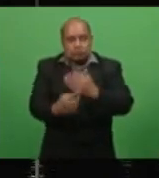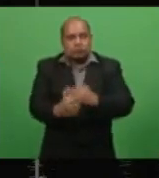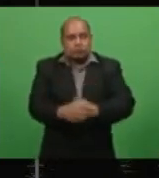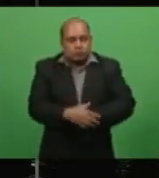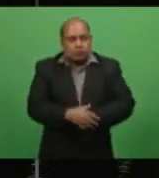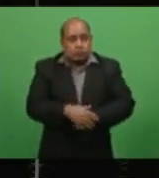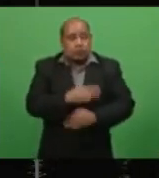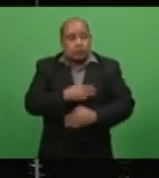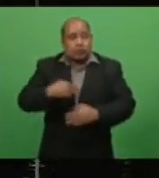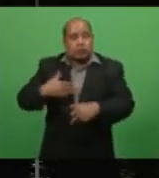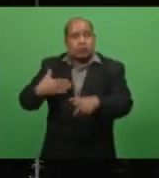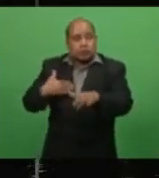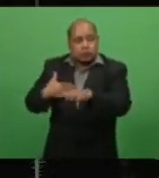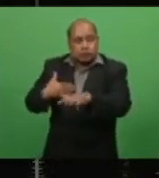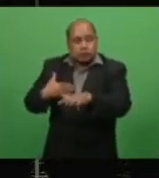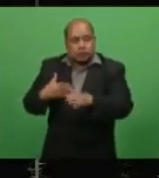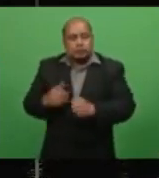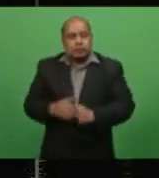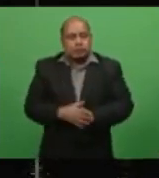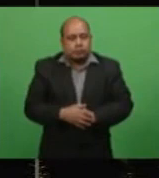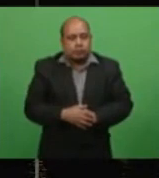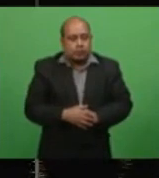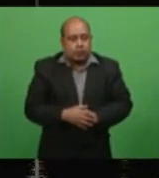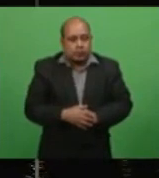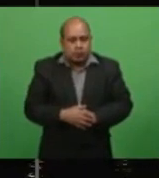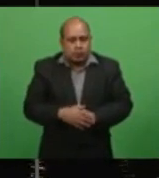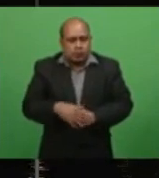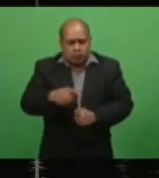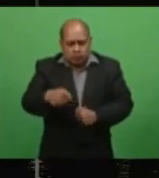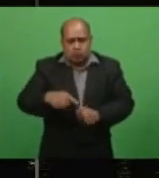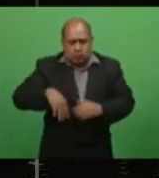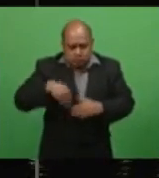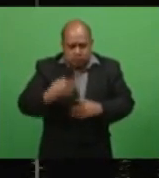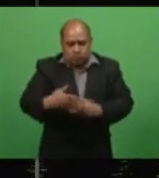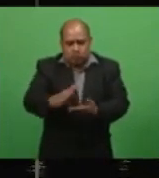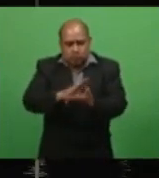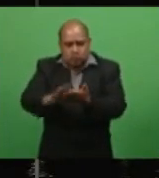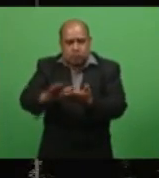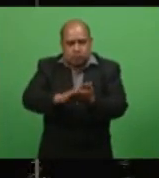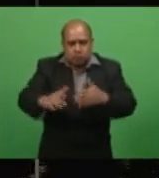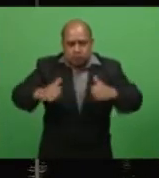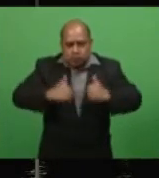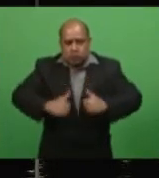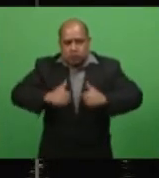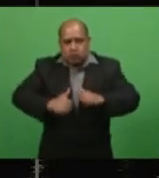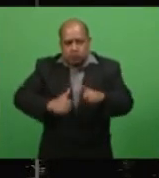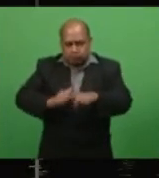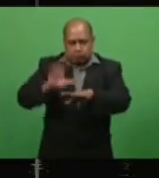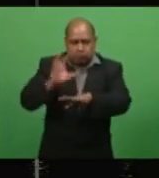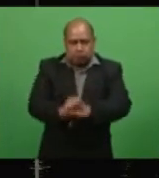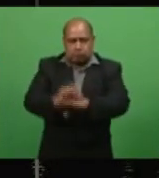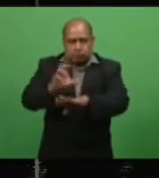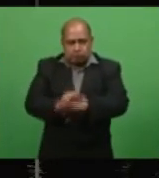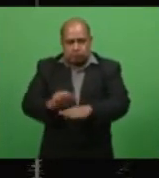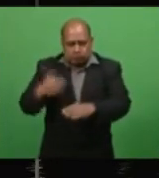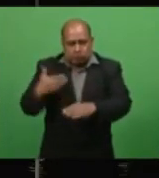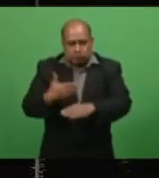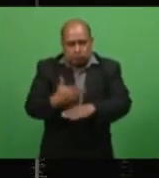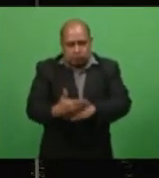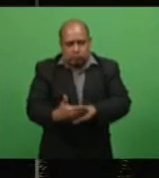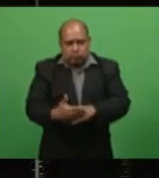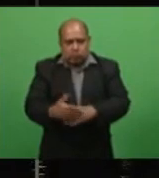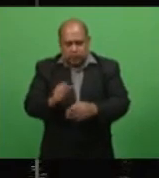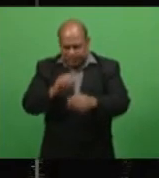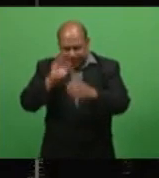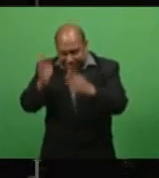continue with basic hygiene practices, not only in dealing with COVID-19, but to also break the chain of infection for other